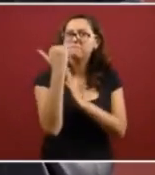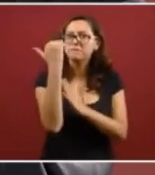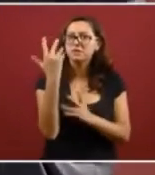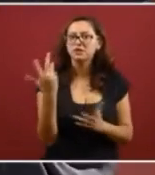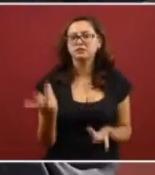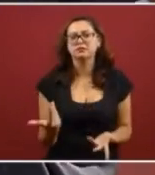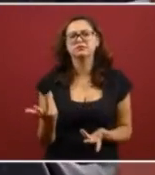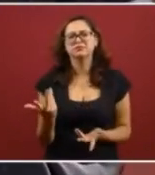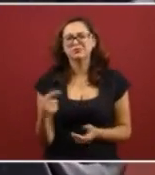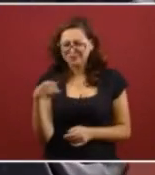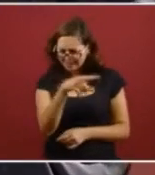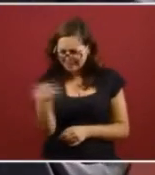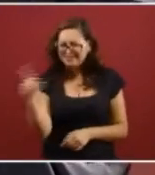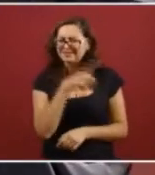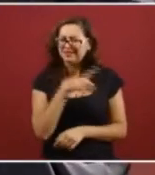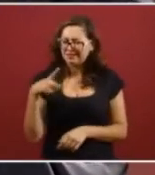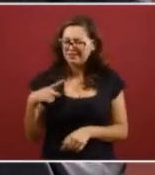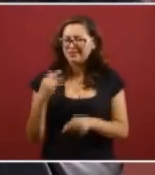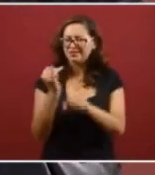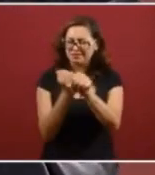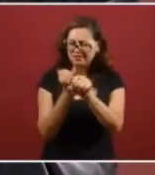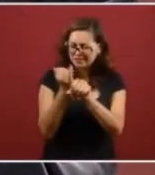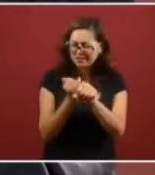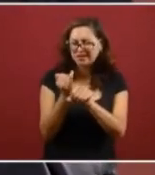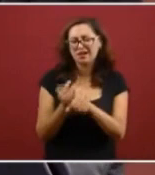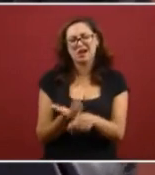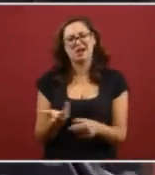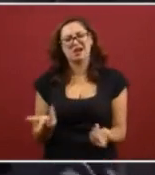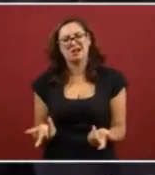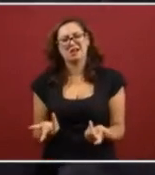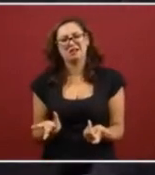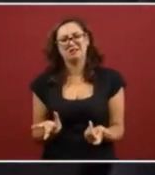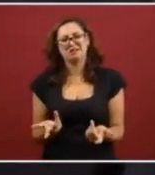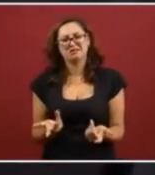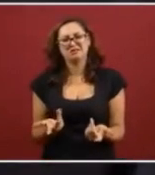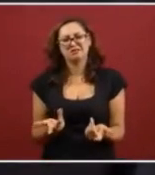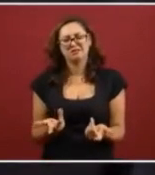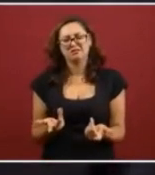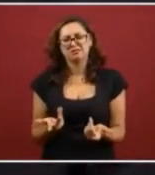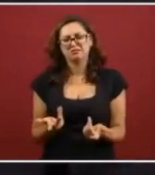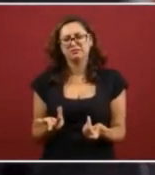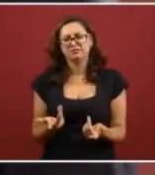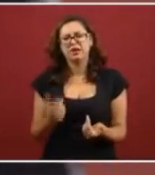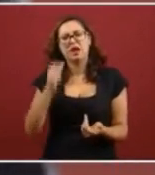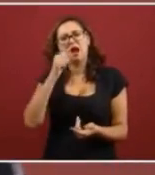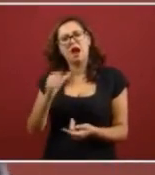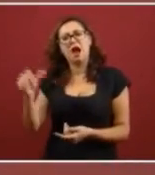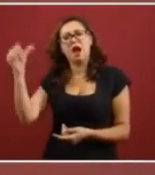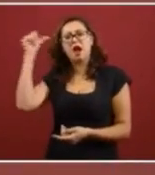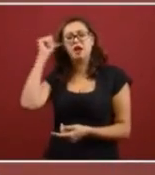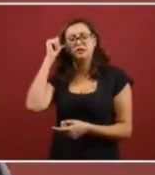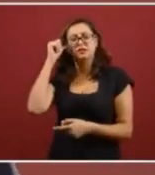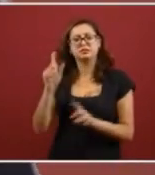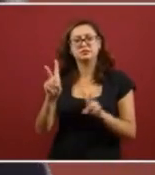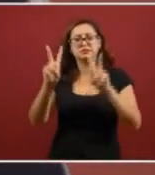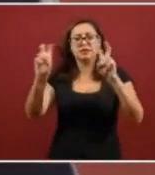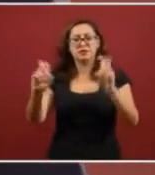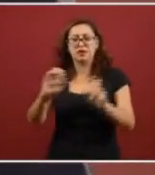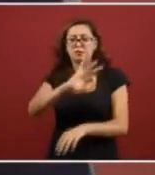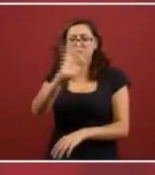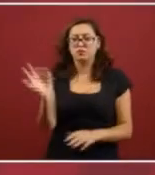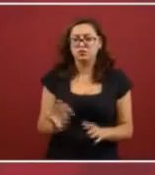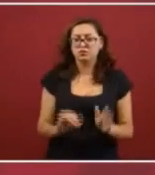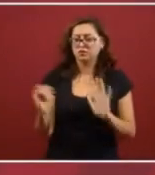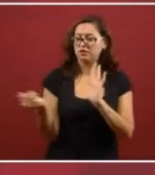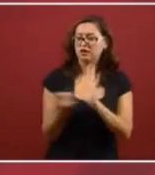would inform esto regarding that. Ayer se dieron a conocer yesterday they let los índices de inflación the indexes